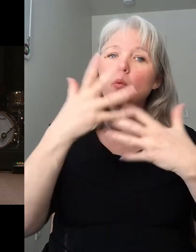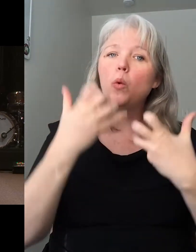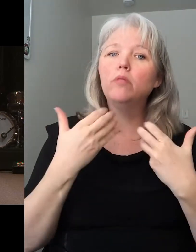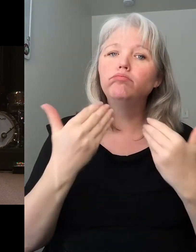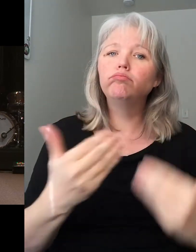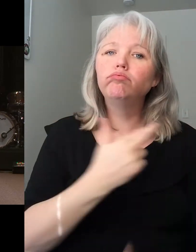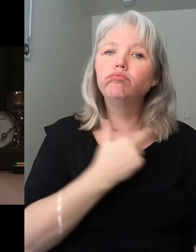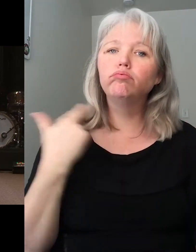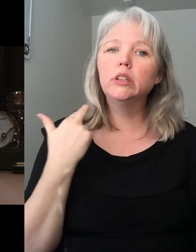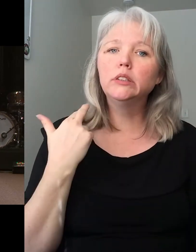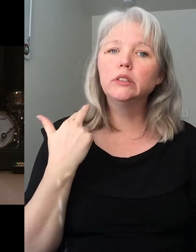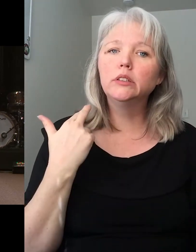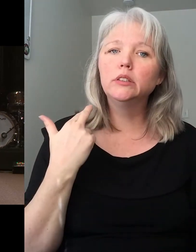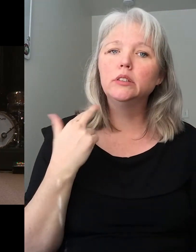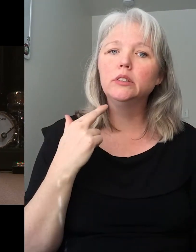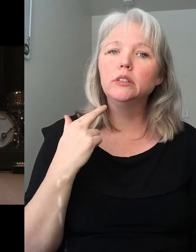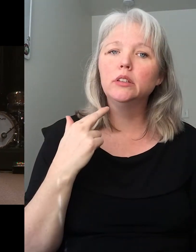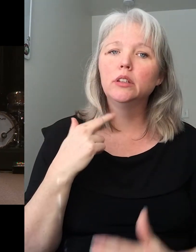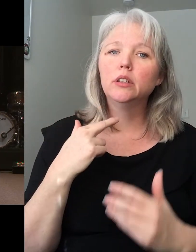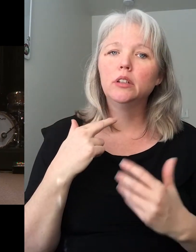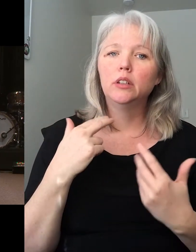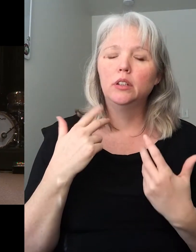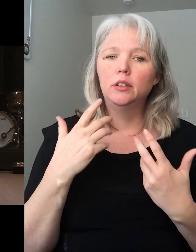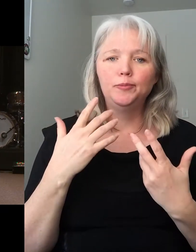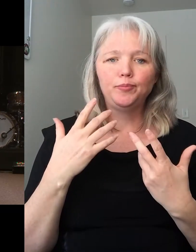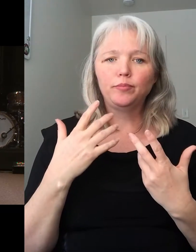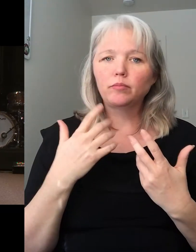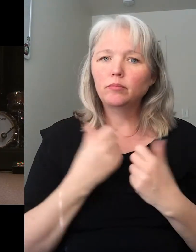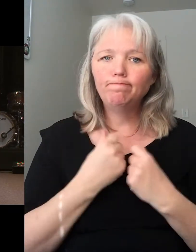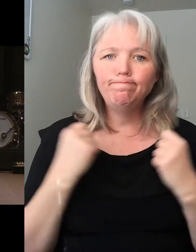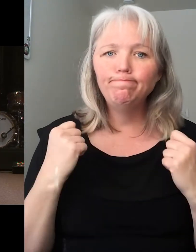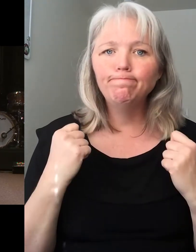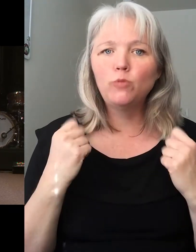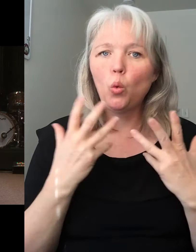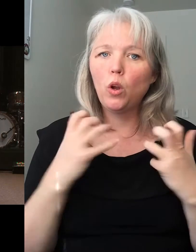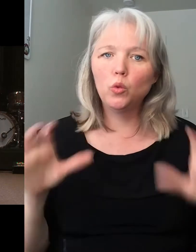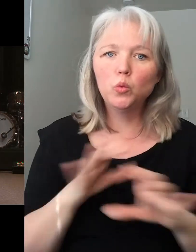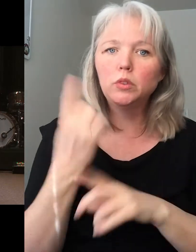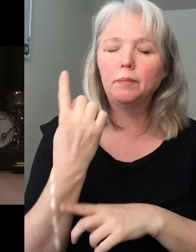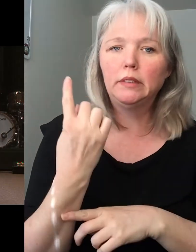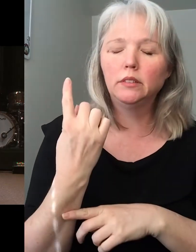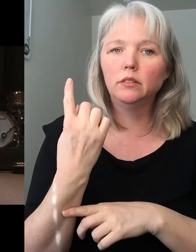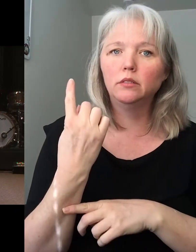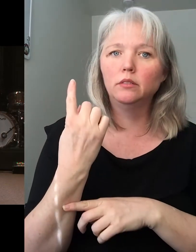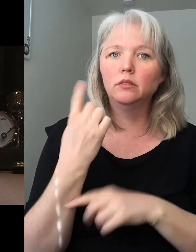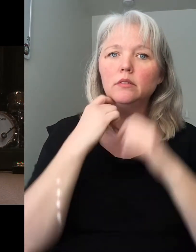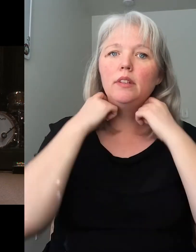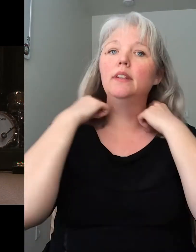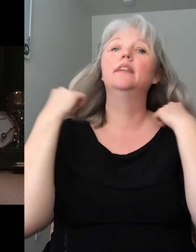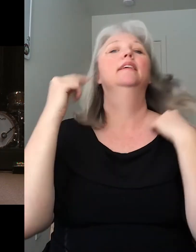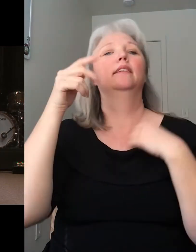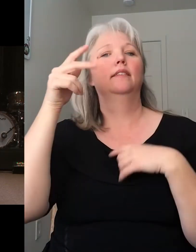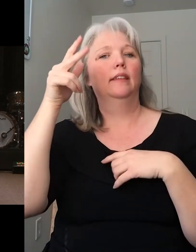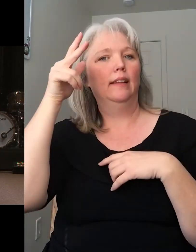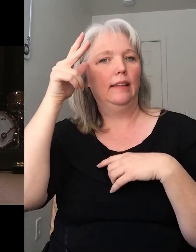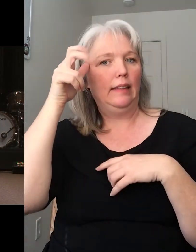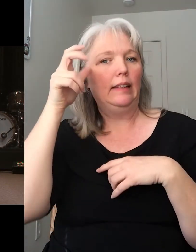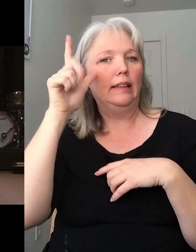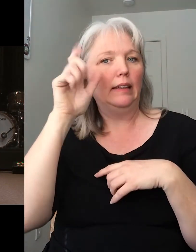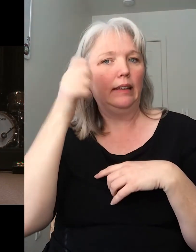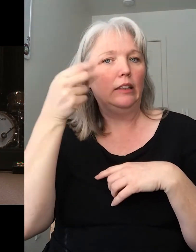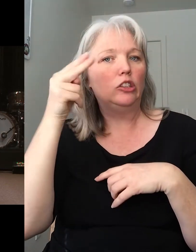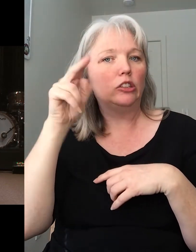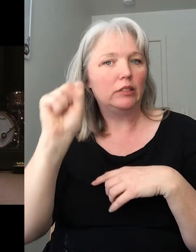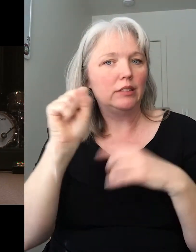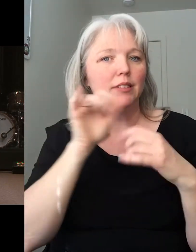time we want to take a risk and be vulnerable, every time we want to launch out and do something, the legions